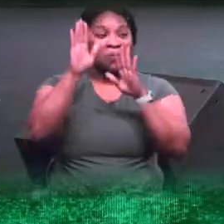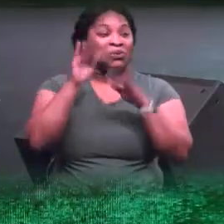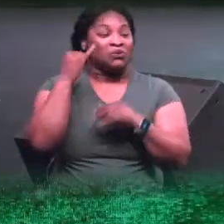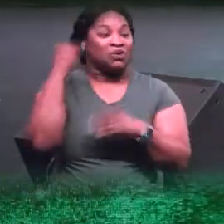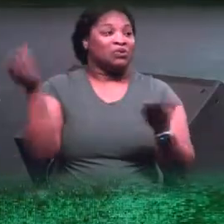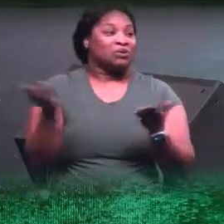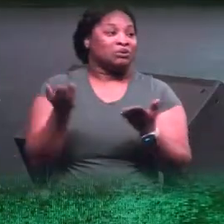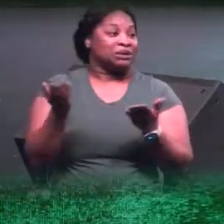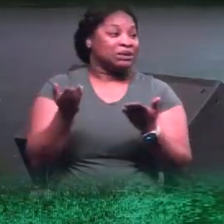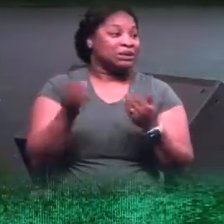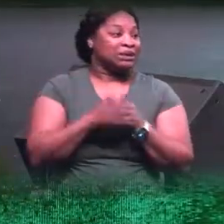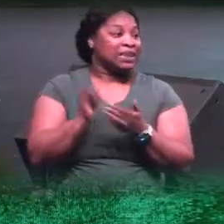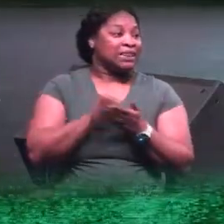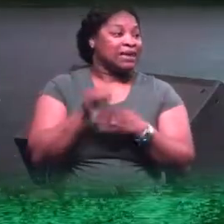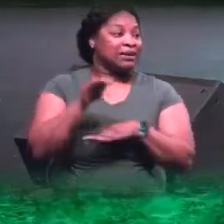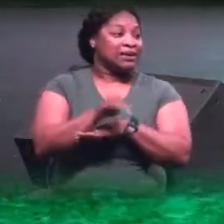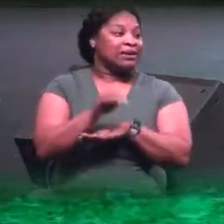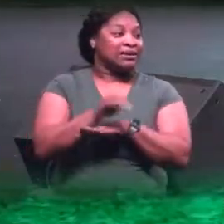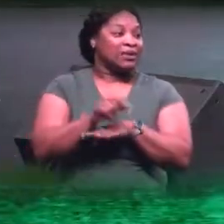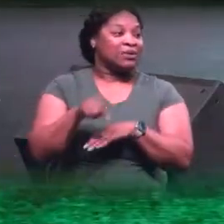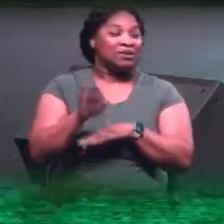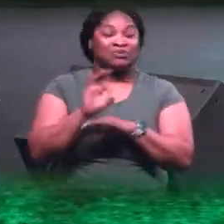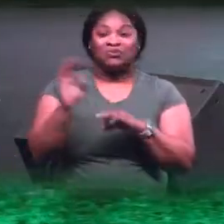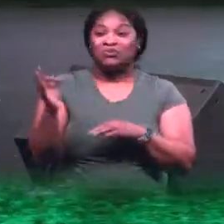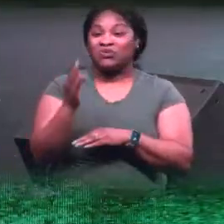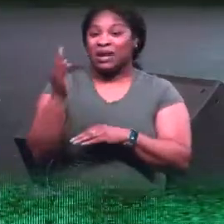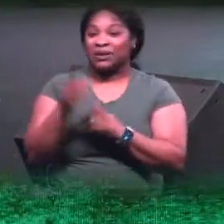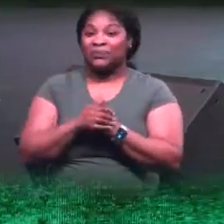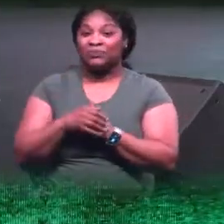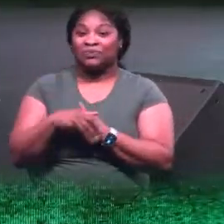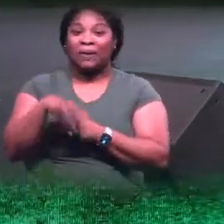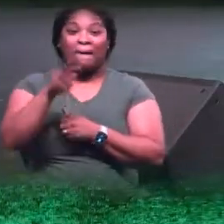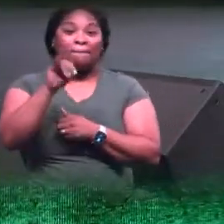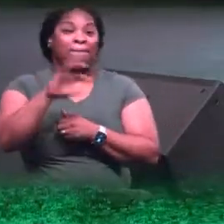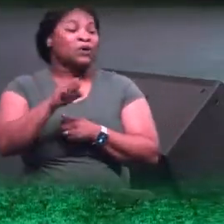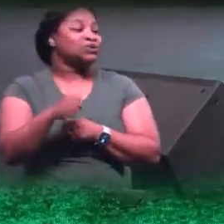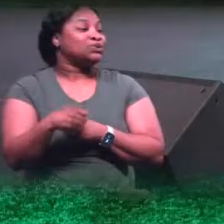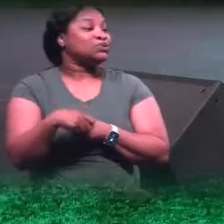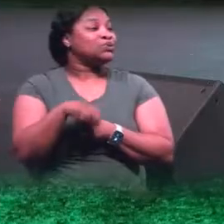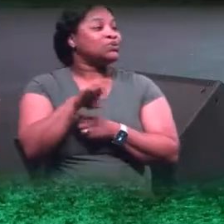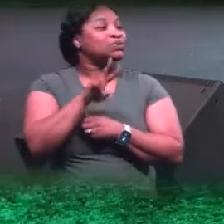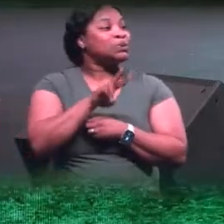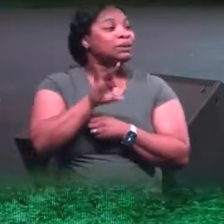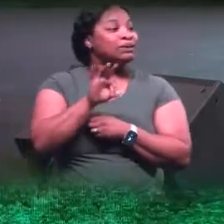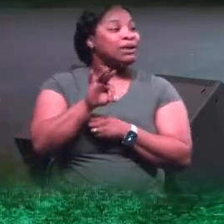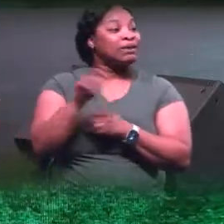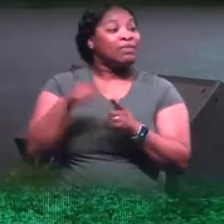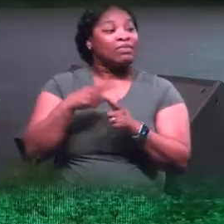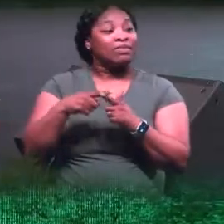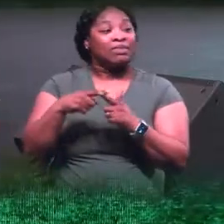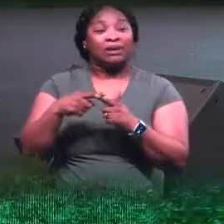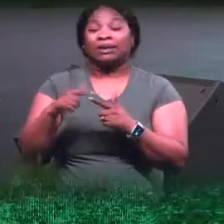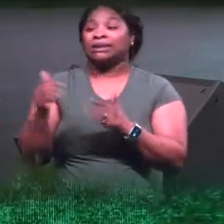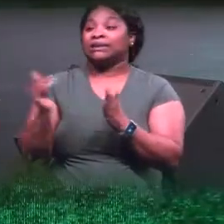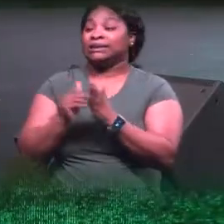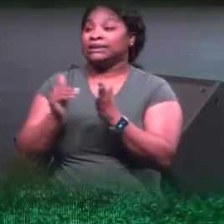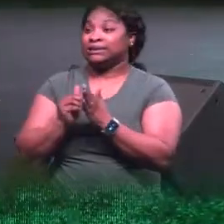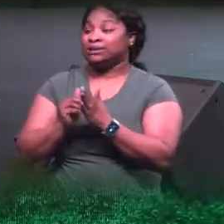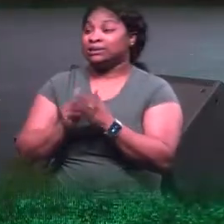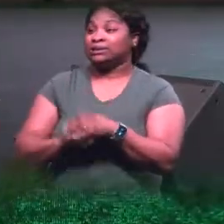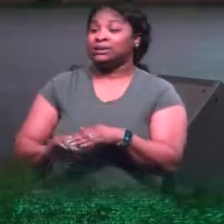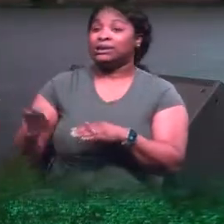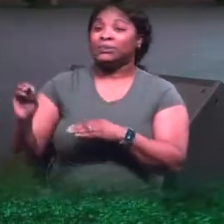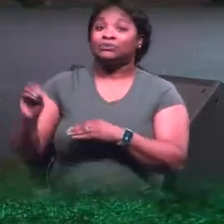the house that night on this Friday, March the 29th. Then again, we have our sunrise service